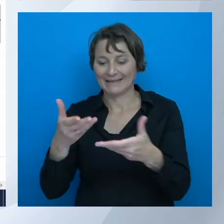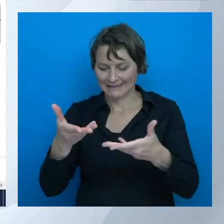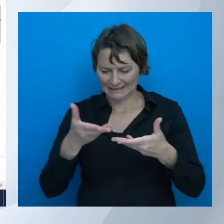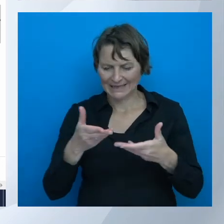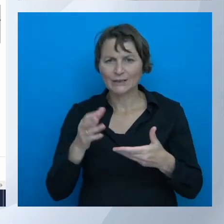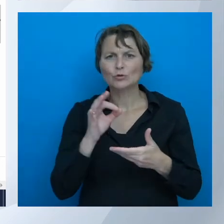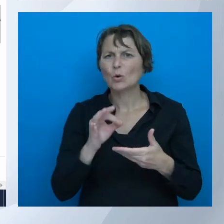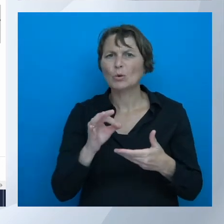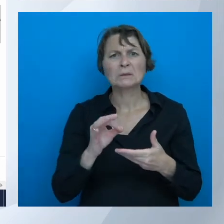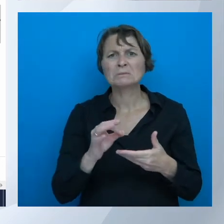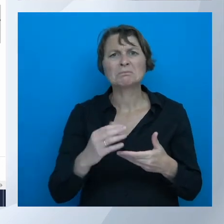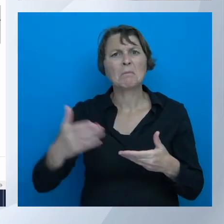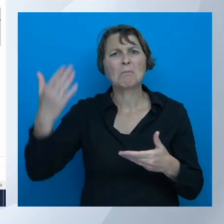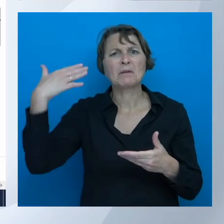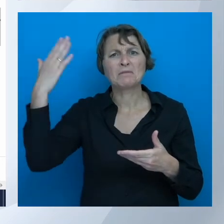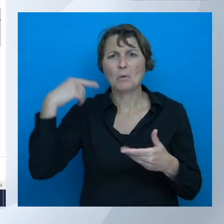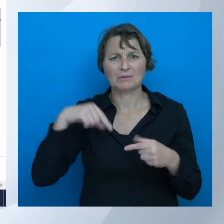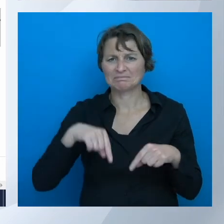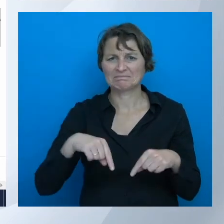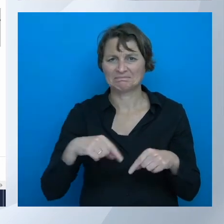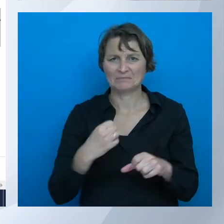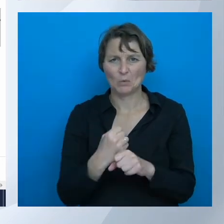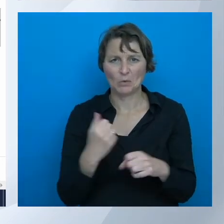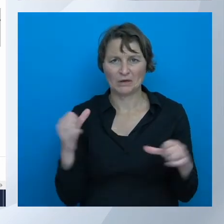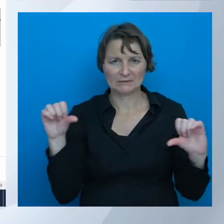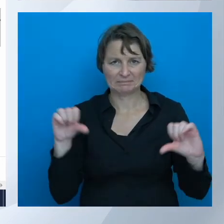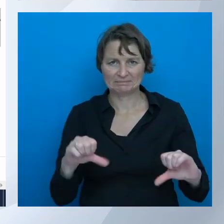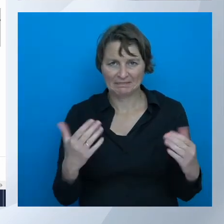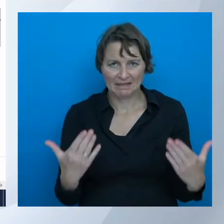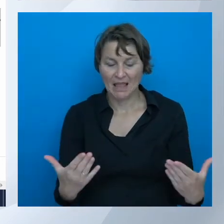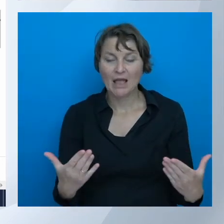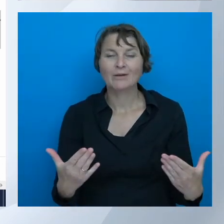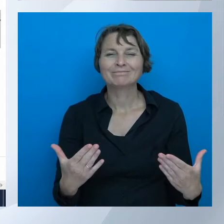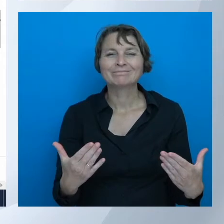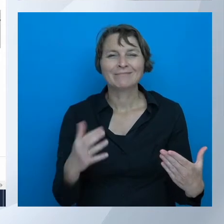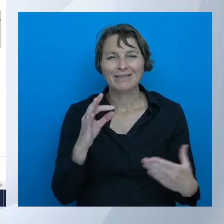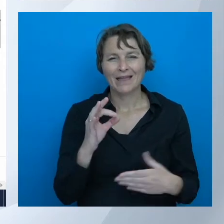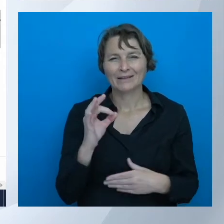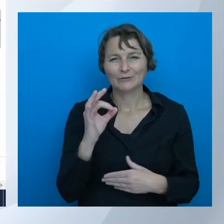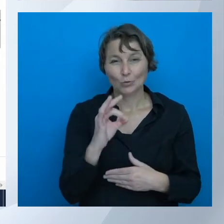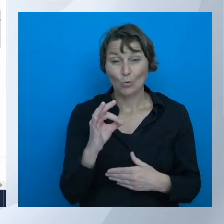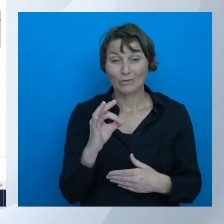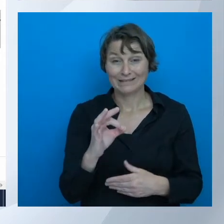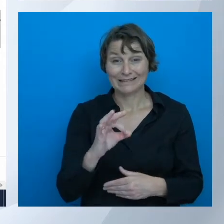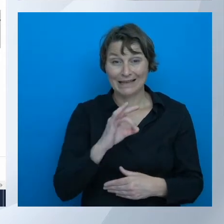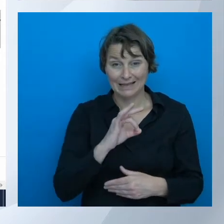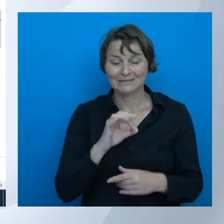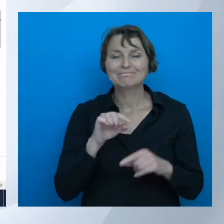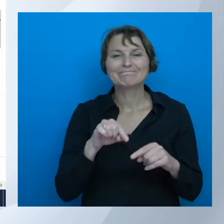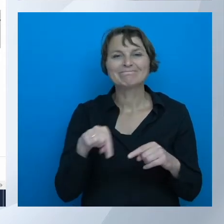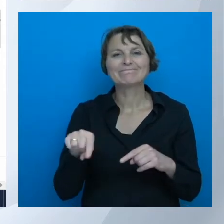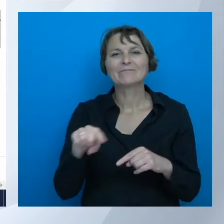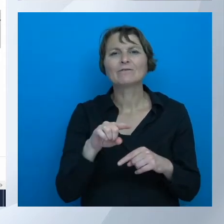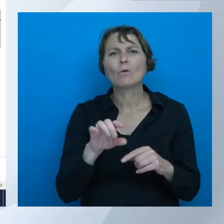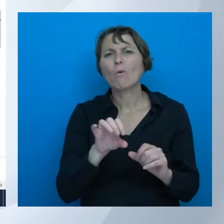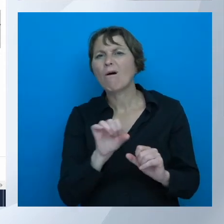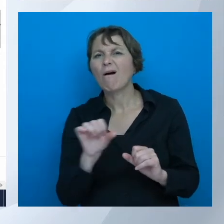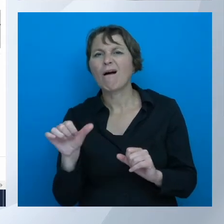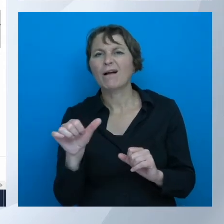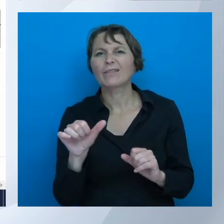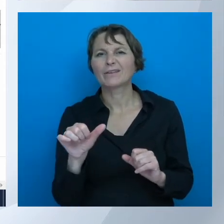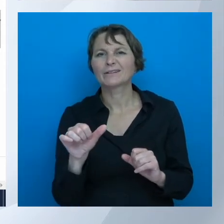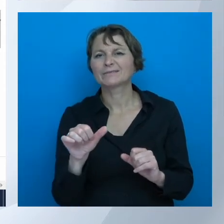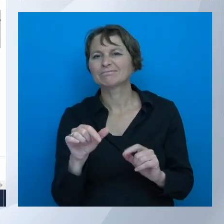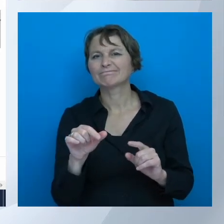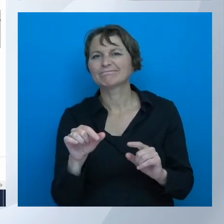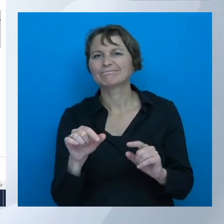to make sure that that token can be used to different results as well. So here